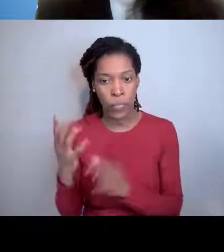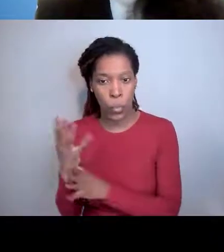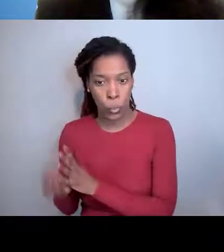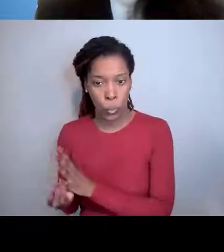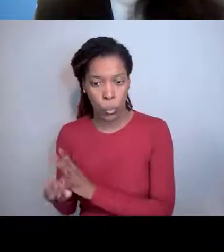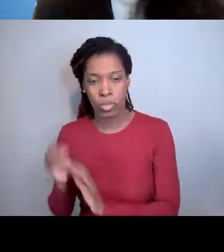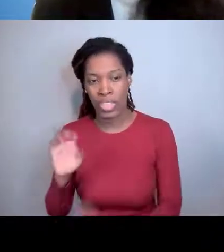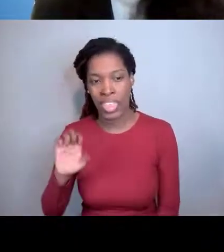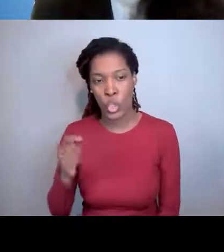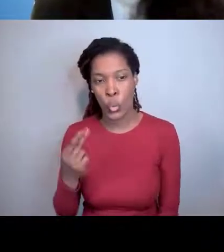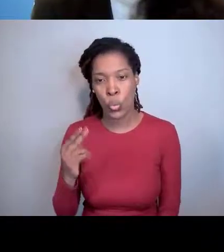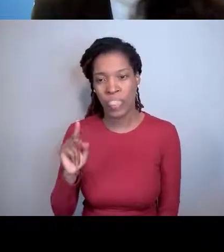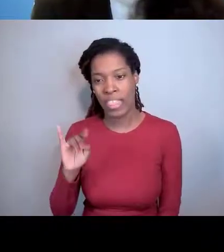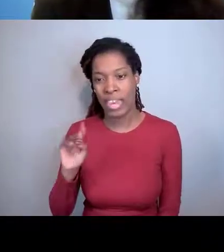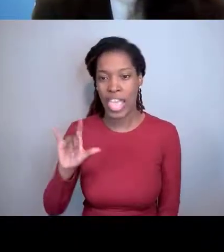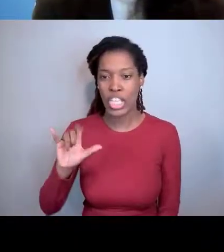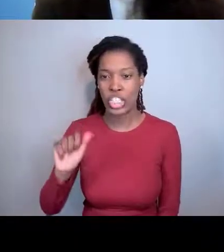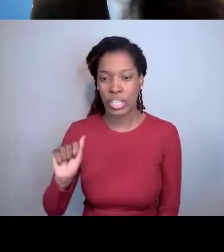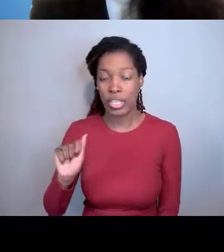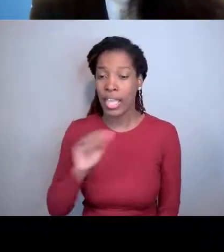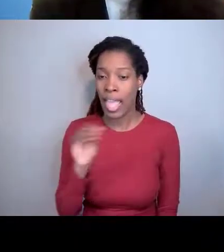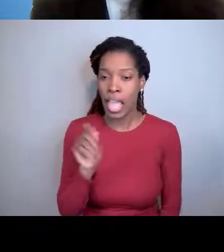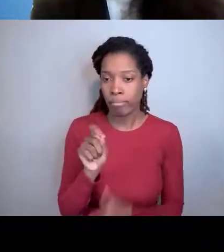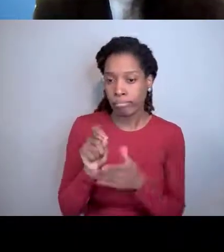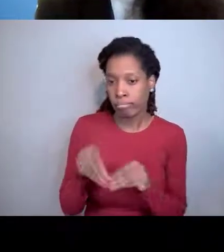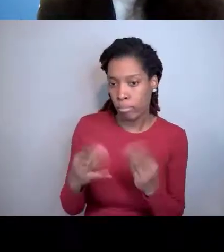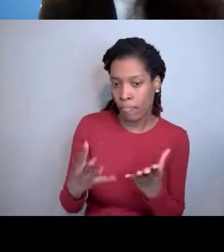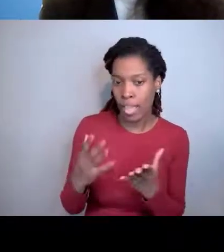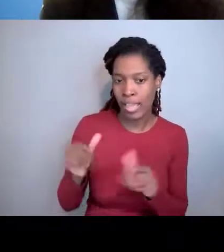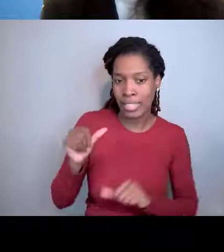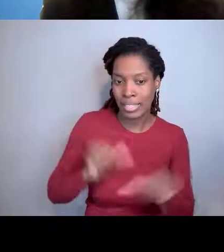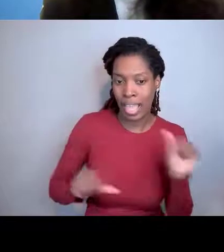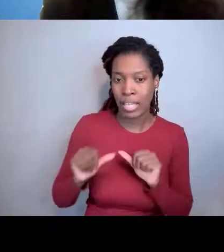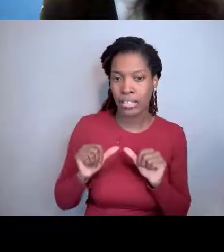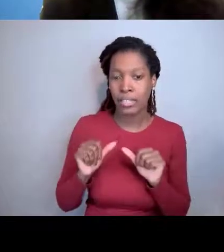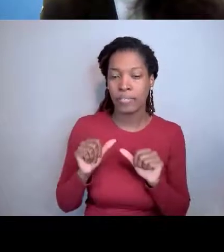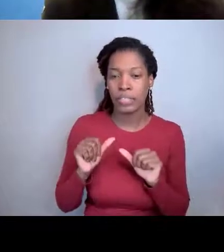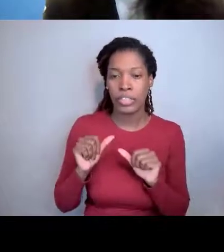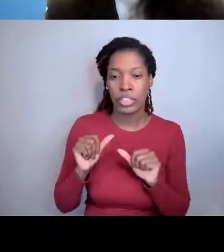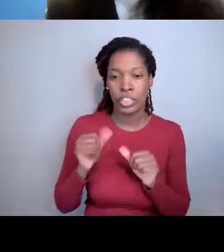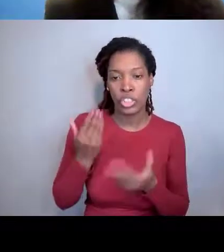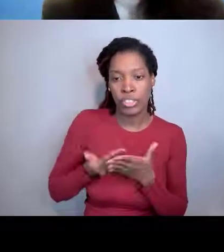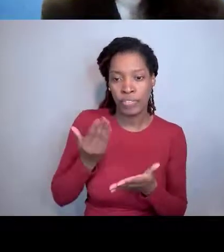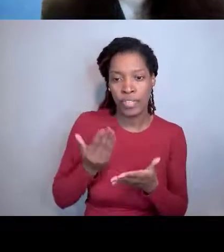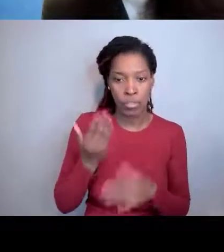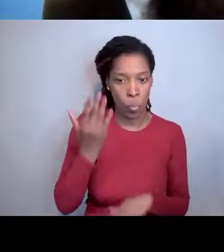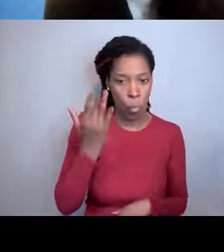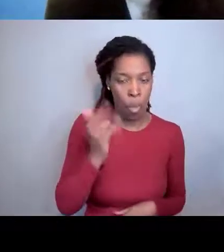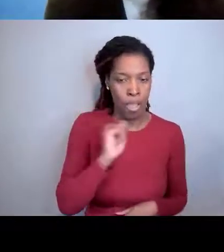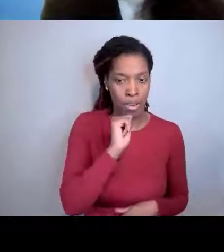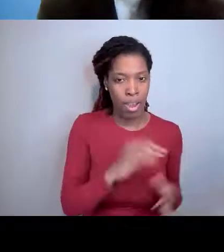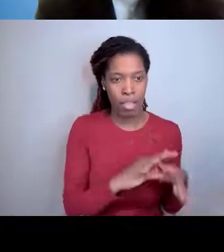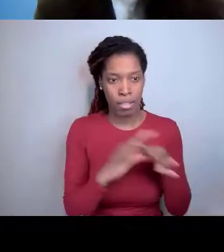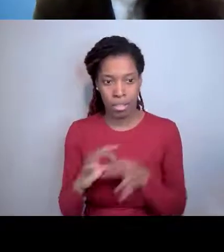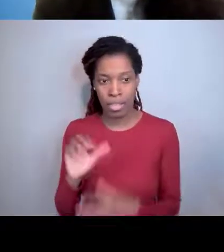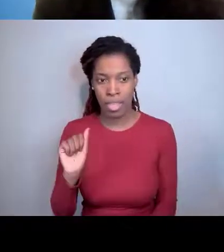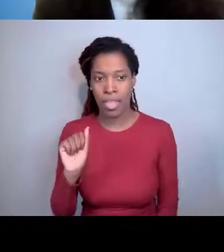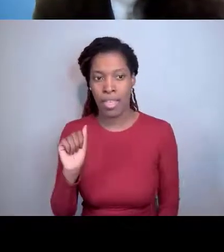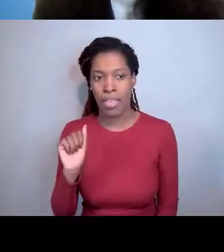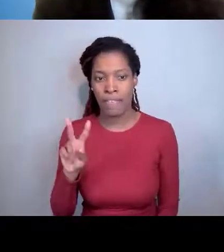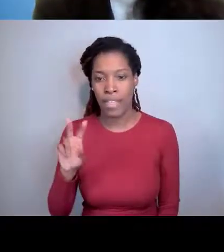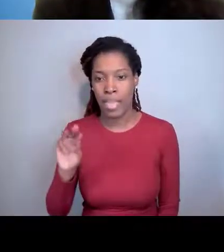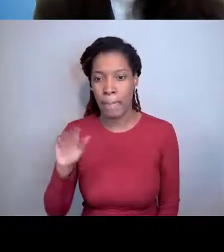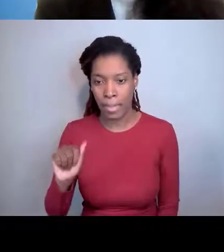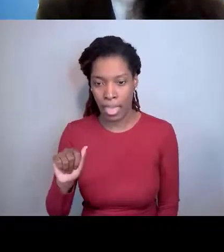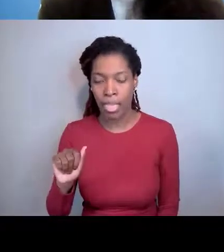provide scientific justification as to why the method is inconsistent with the AVMA euthanasia